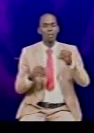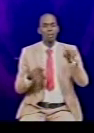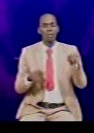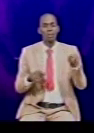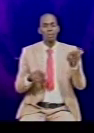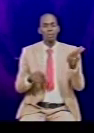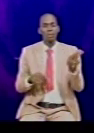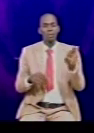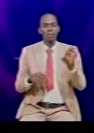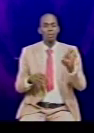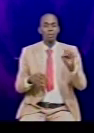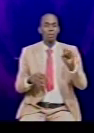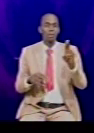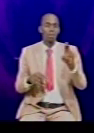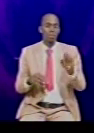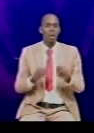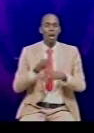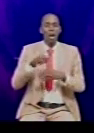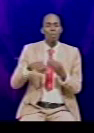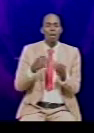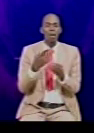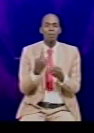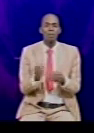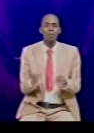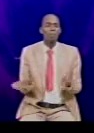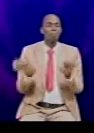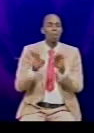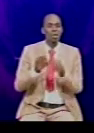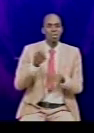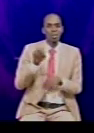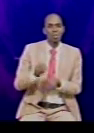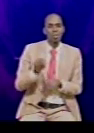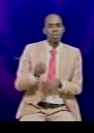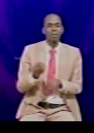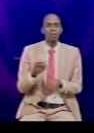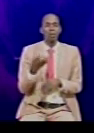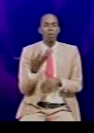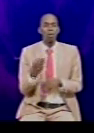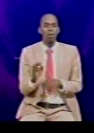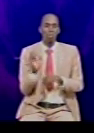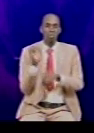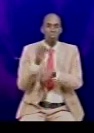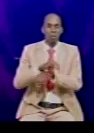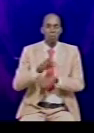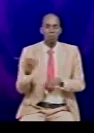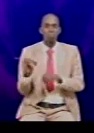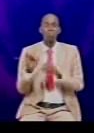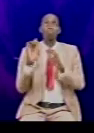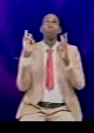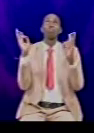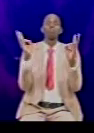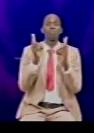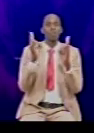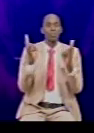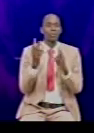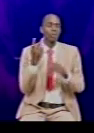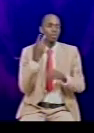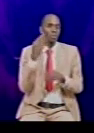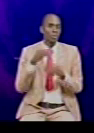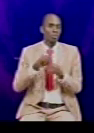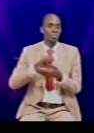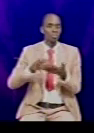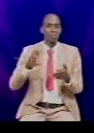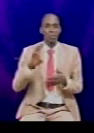necessity of overcoming, triumphing, victorious in verse 7.